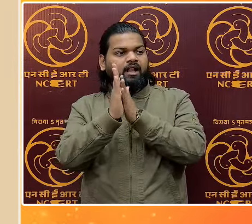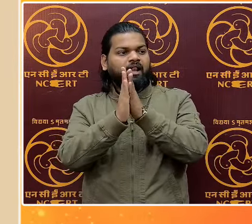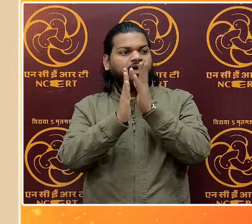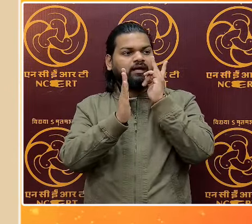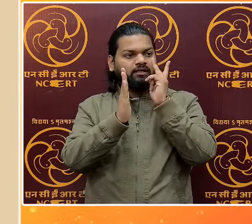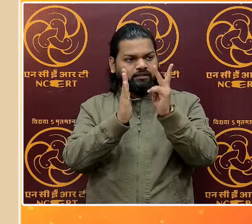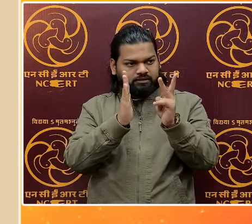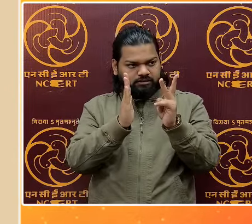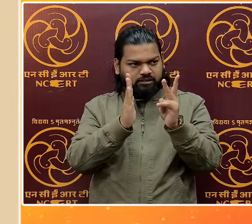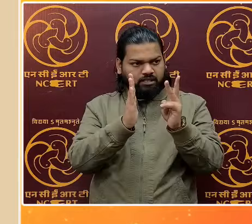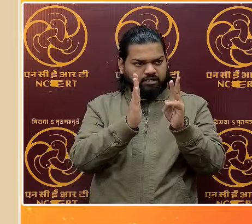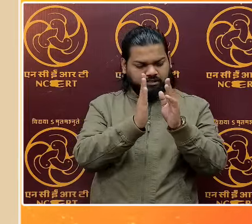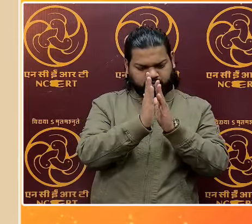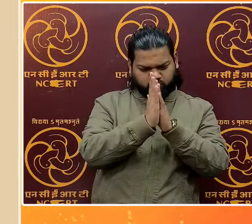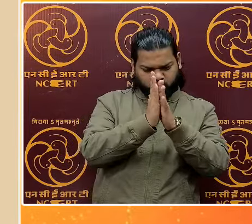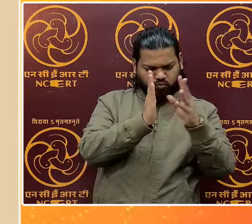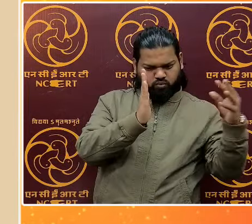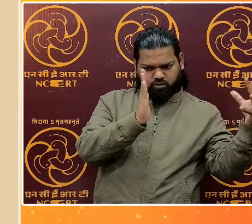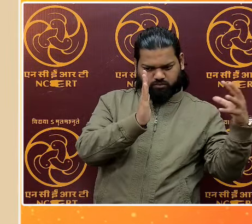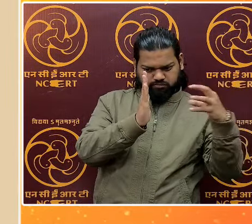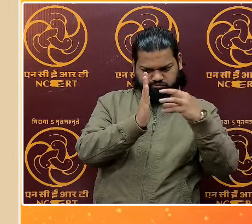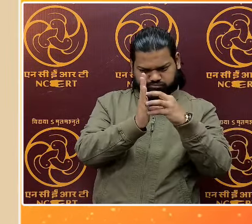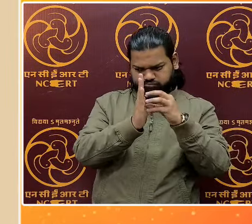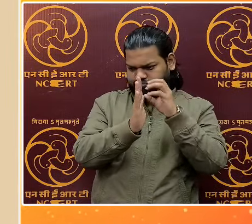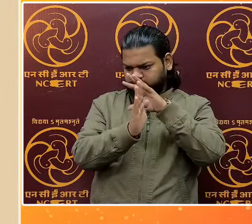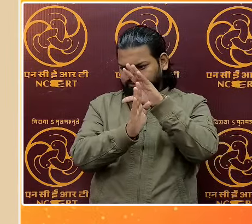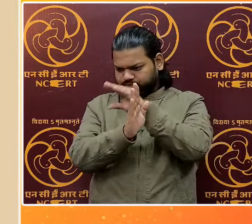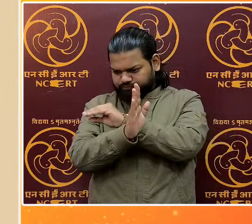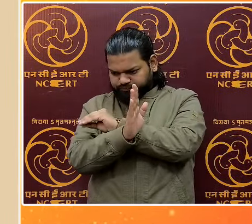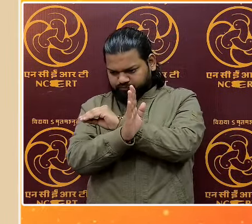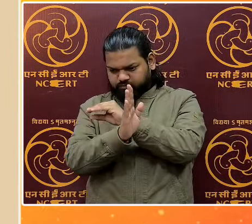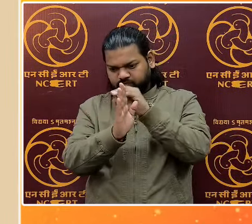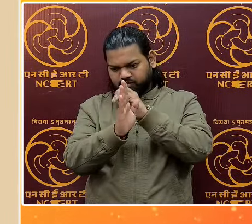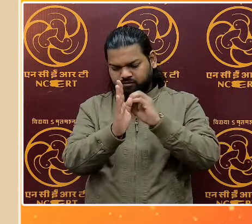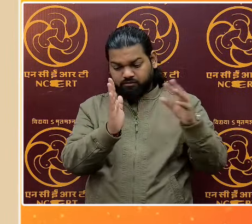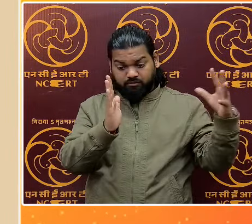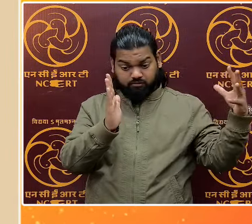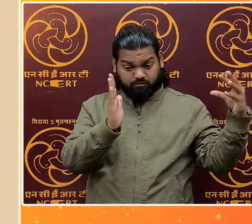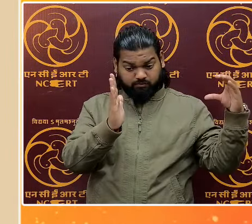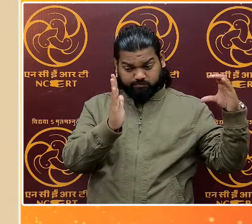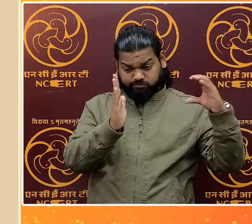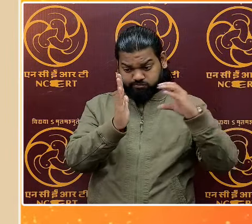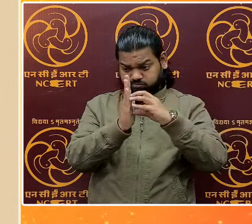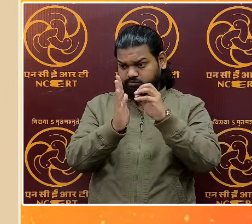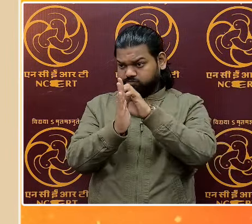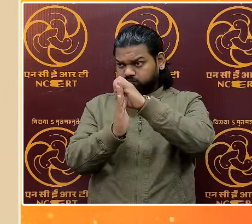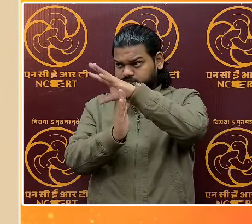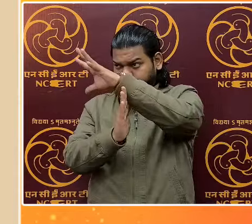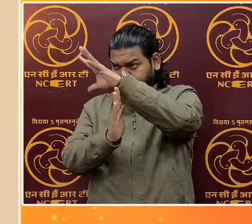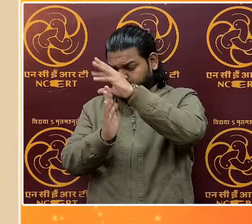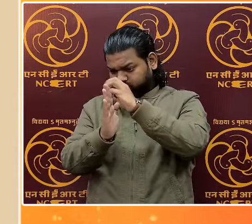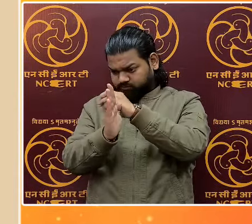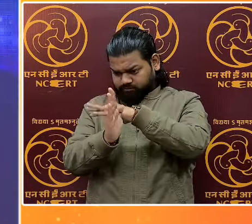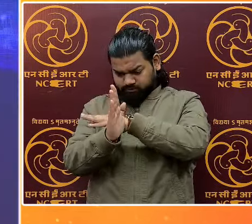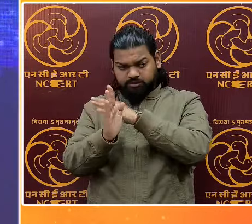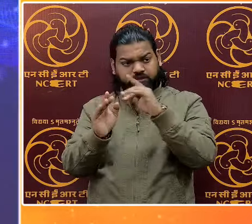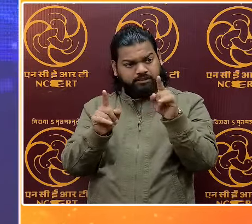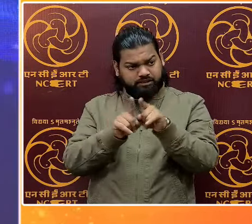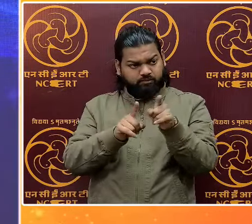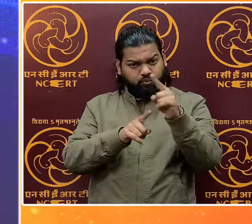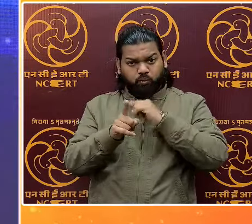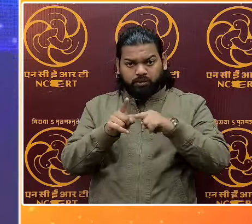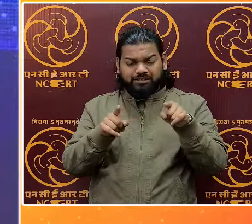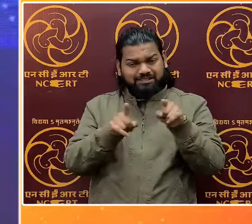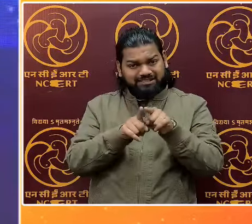is which, because the light rays when they are getting converged, so you can